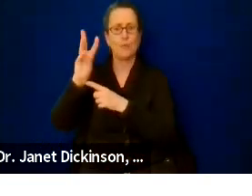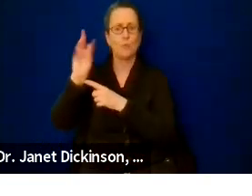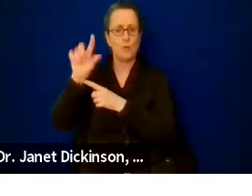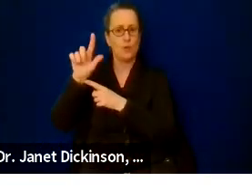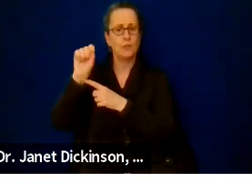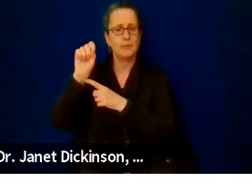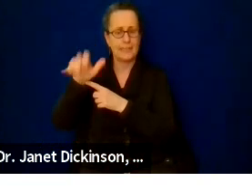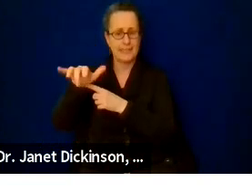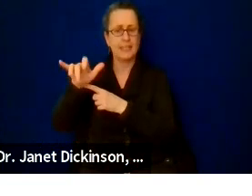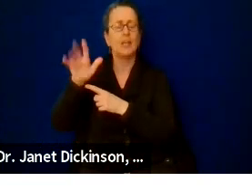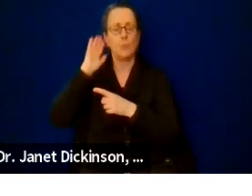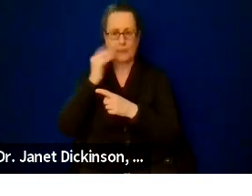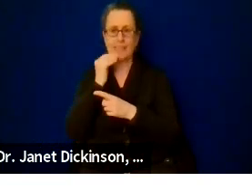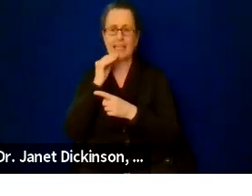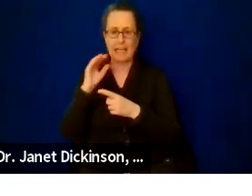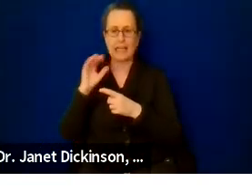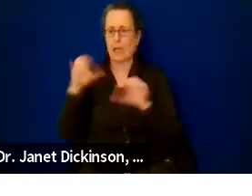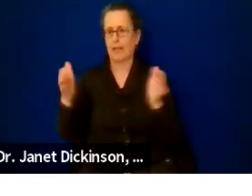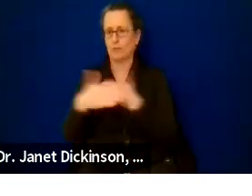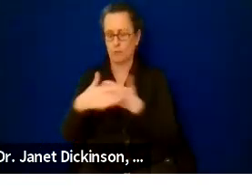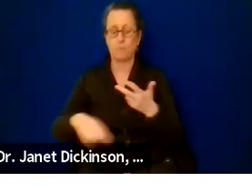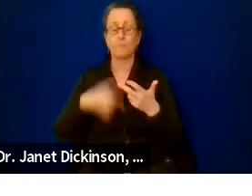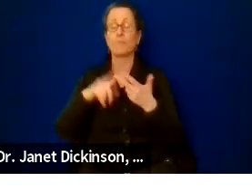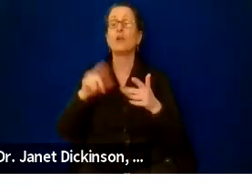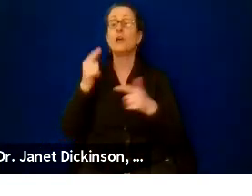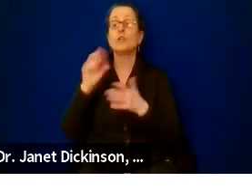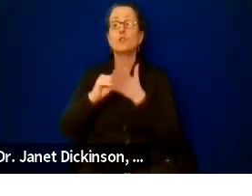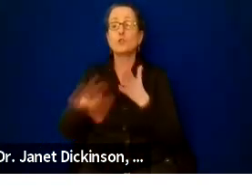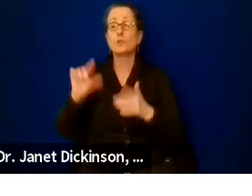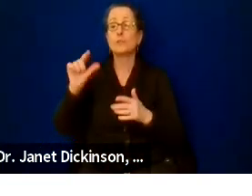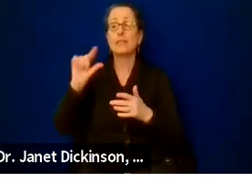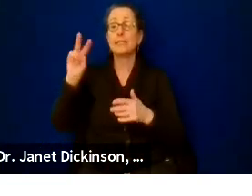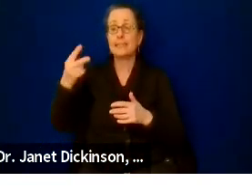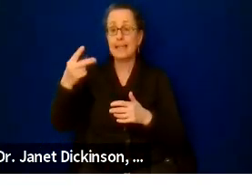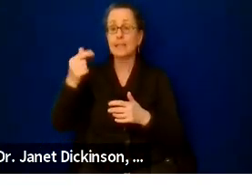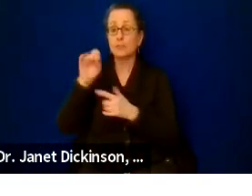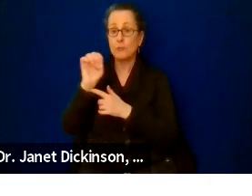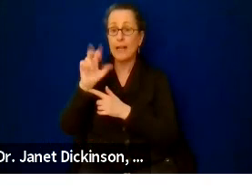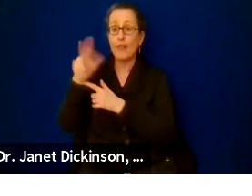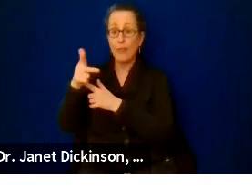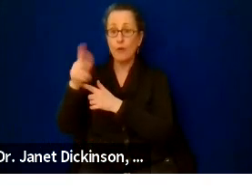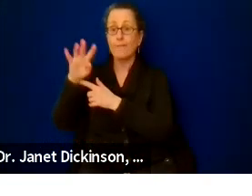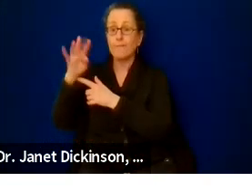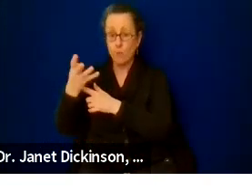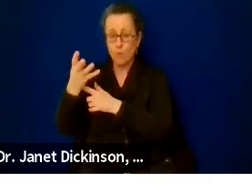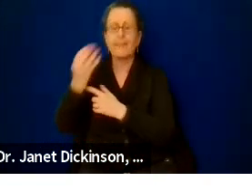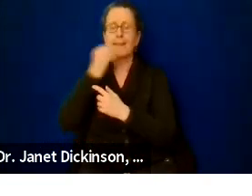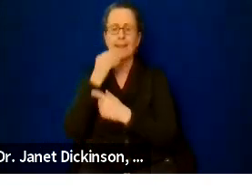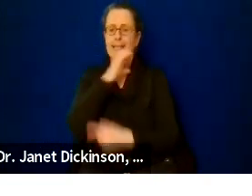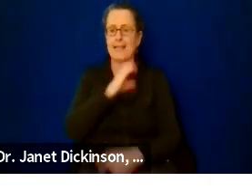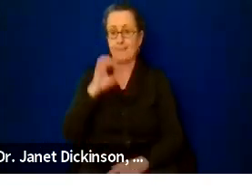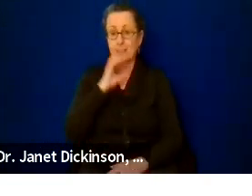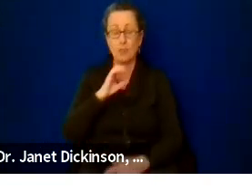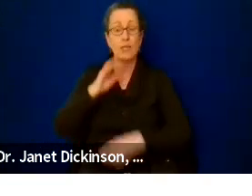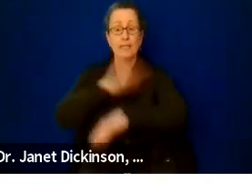our grades 2 through 4 will eat in the cafeteria, and all of the spaces that they are eating at are 6 feet